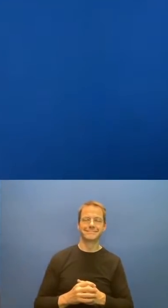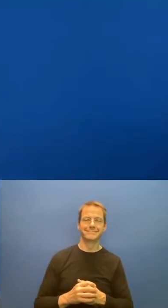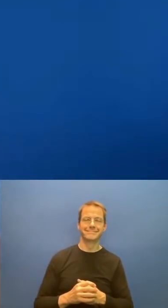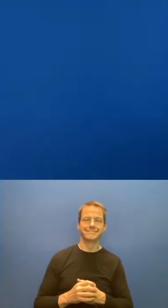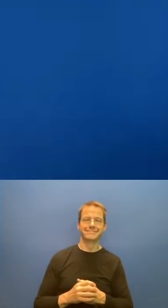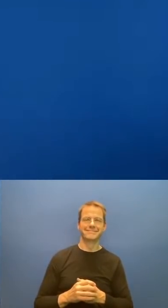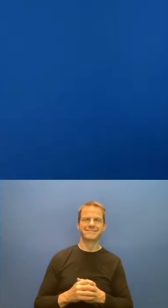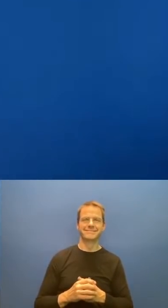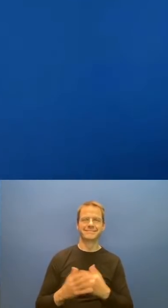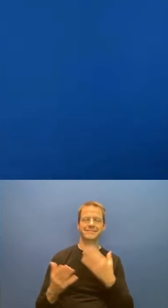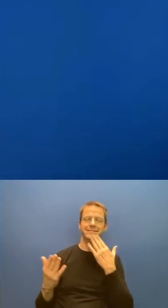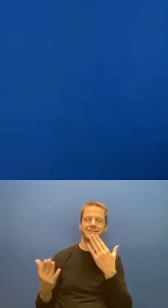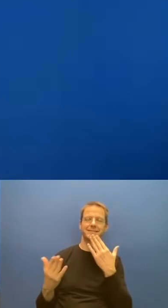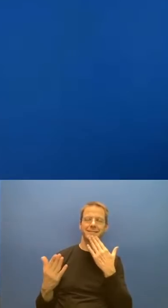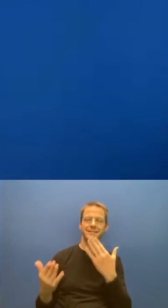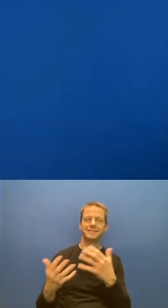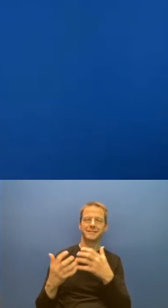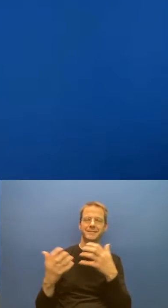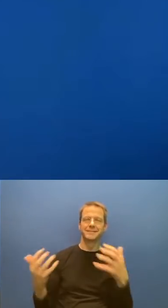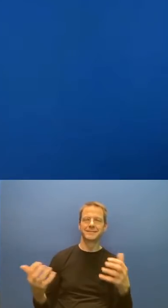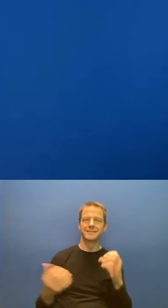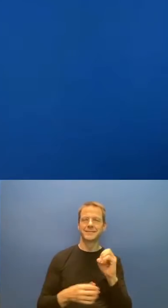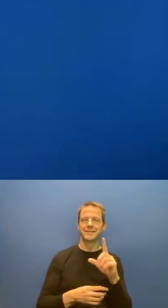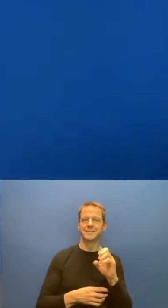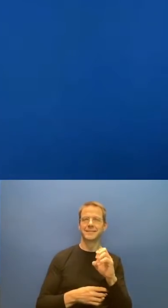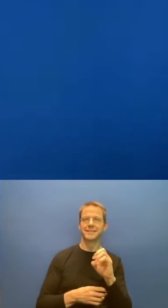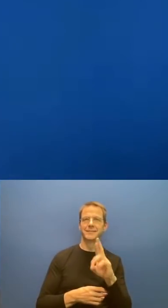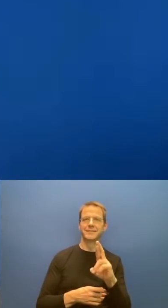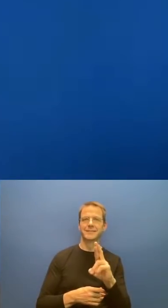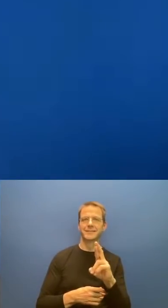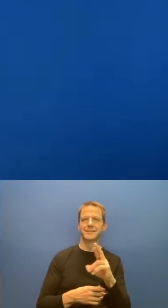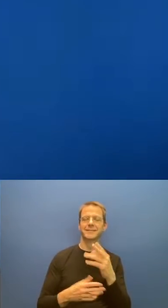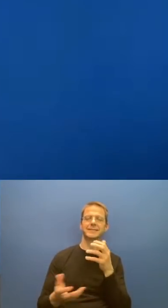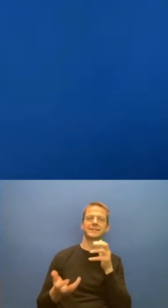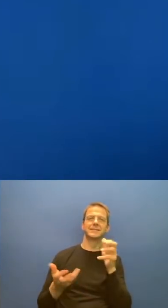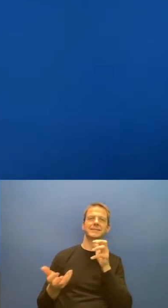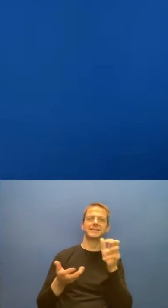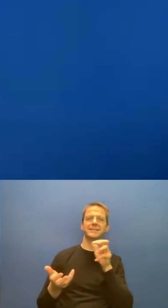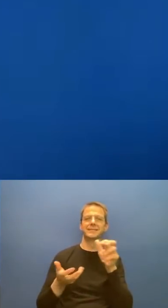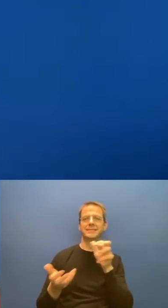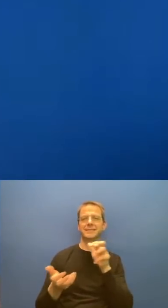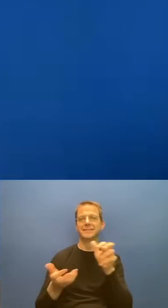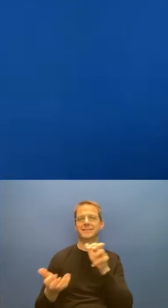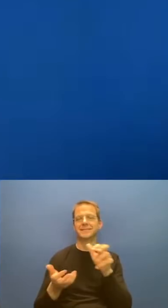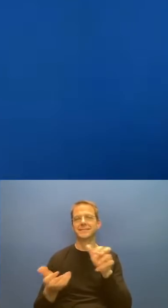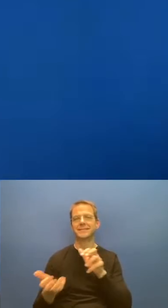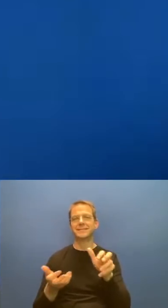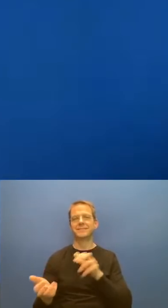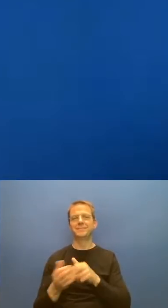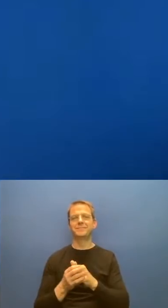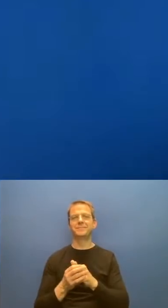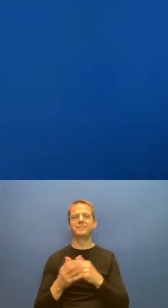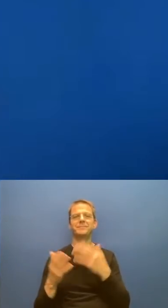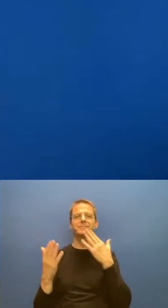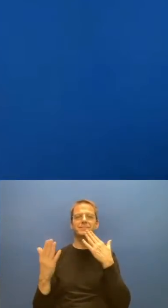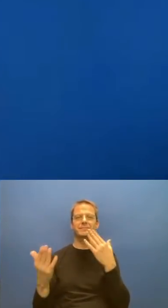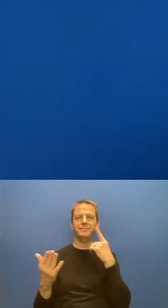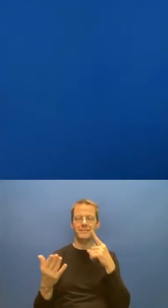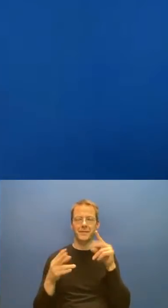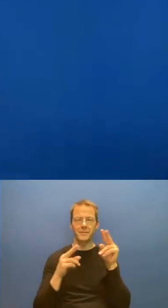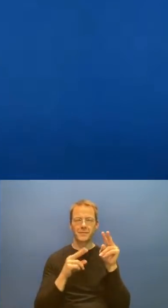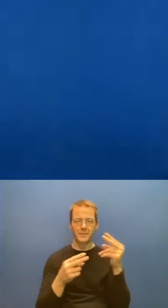So thanks again, everyone, for tuning in. We're going to continue with our every second week format, and we're going to take that little bit of a hiatus towards the end